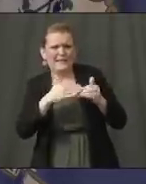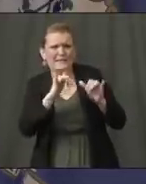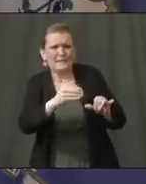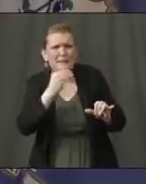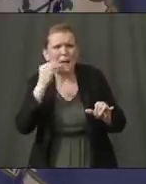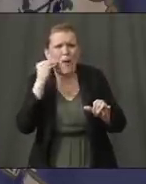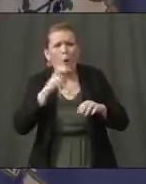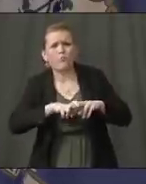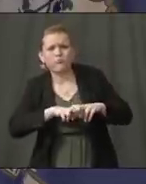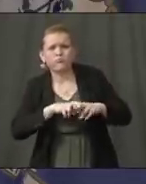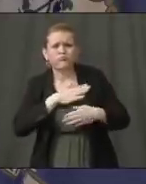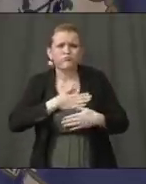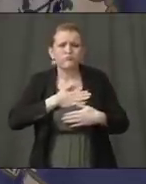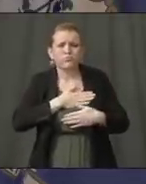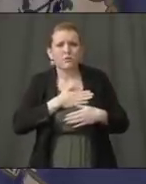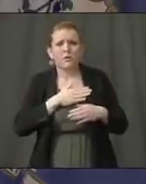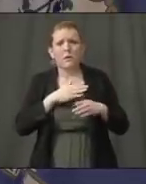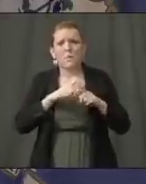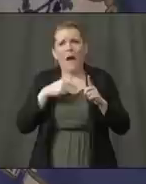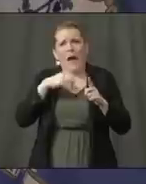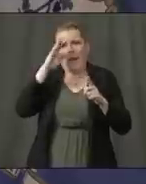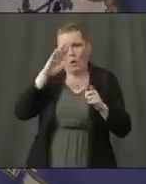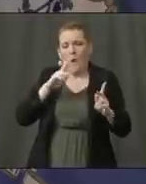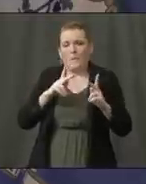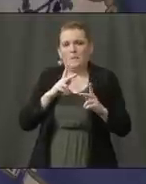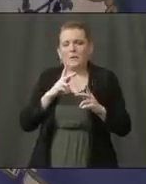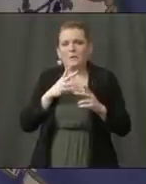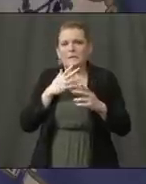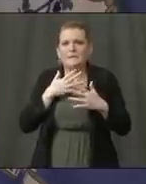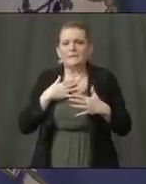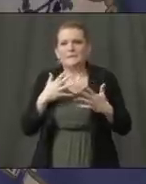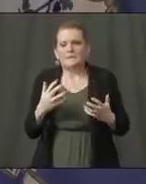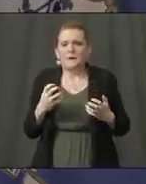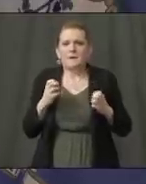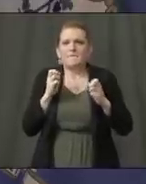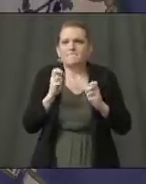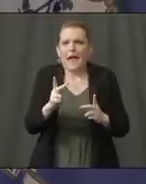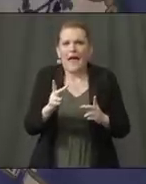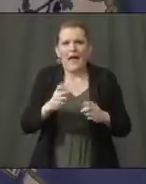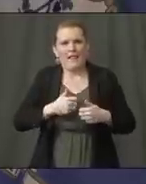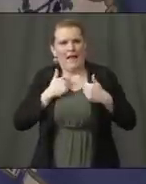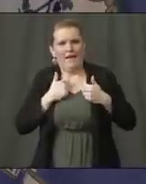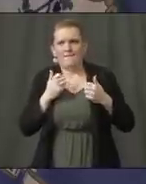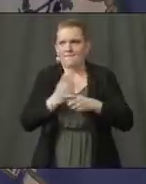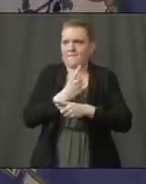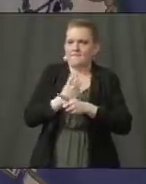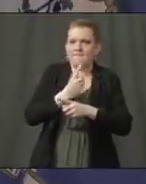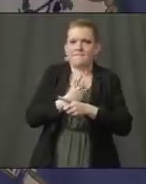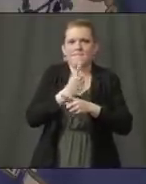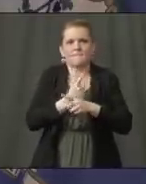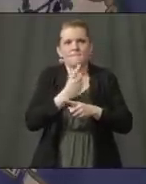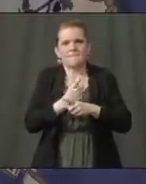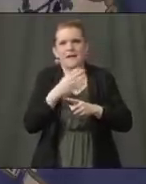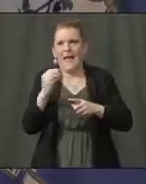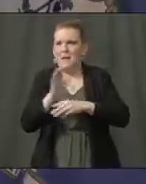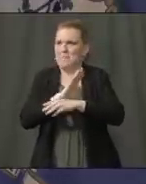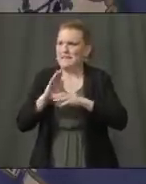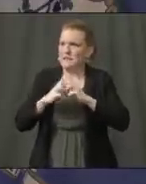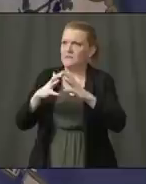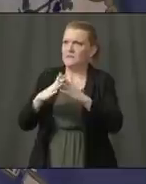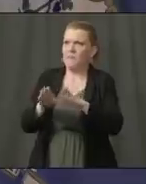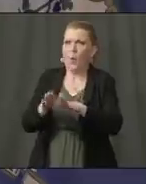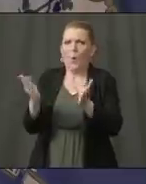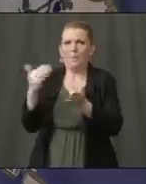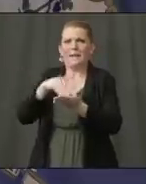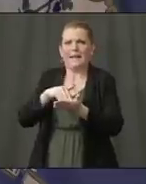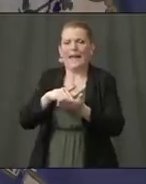as we can. I guarantee you, I know more than in my heart, we're going to do everything we can to get these businesses open. We're planning